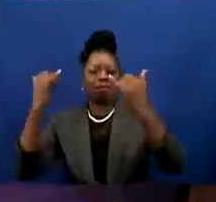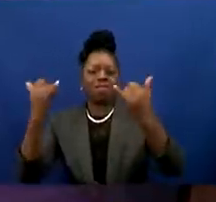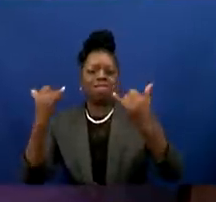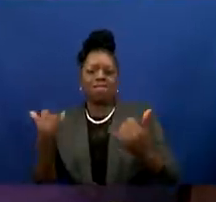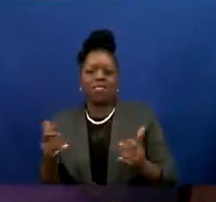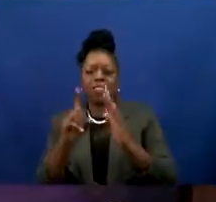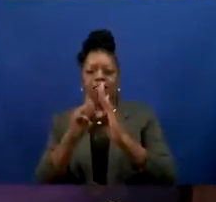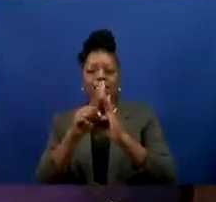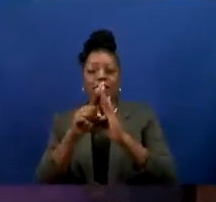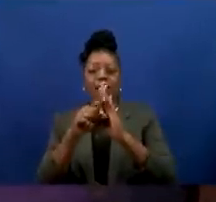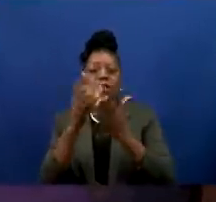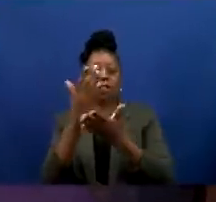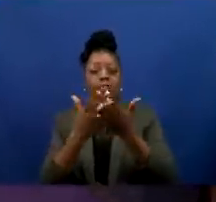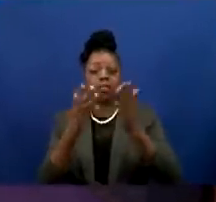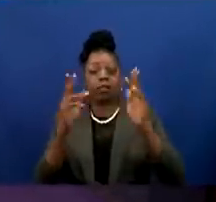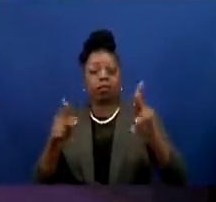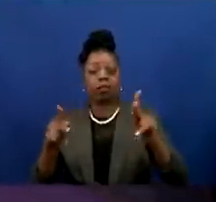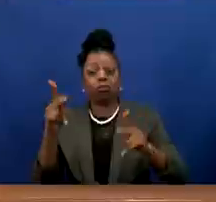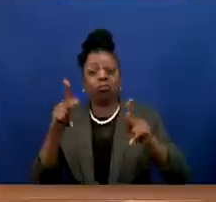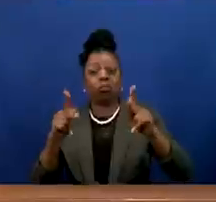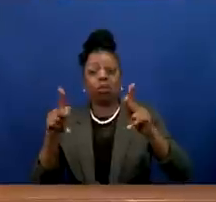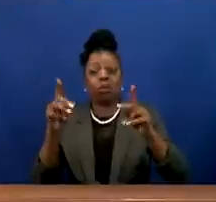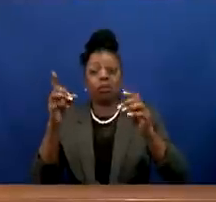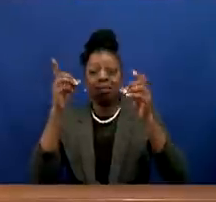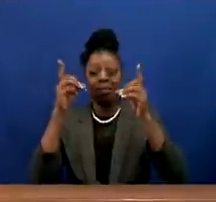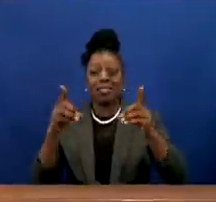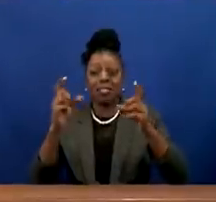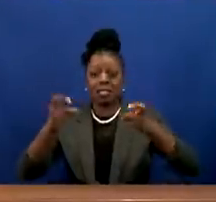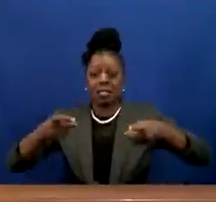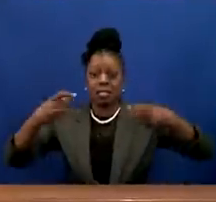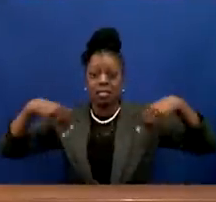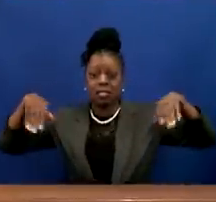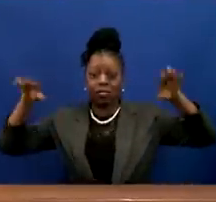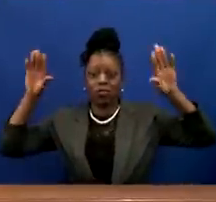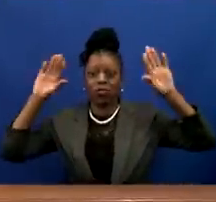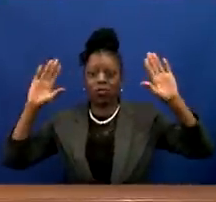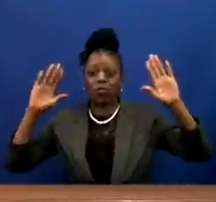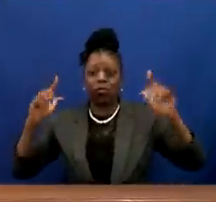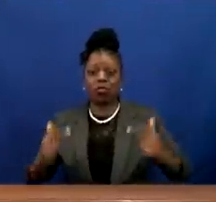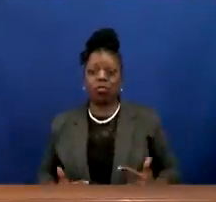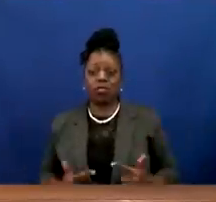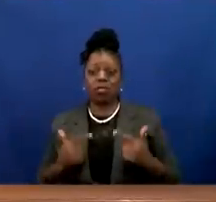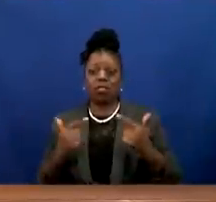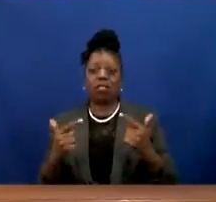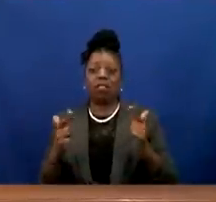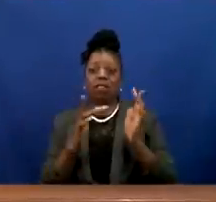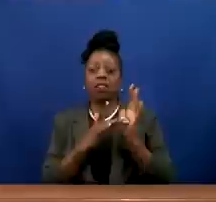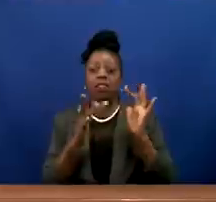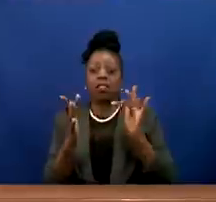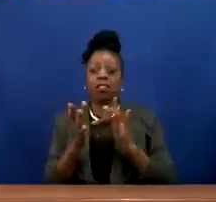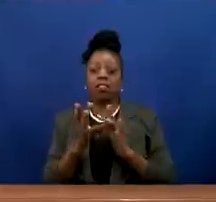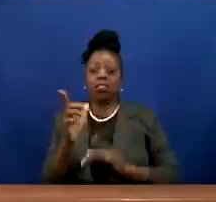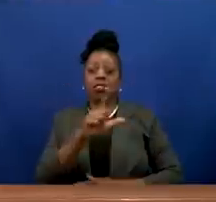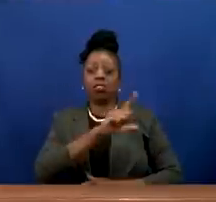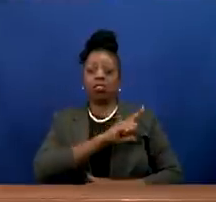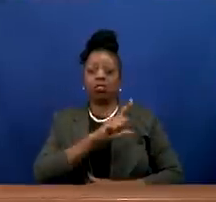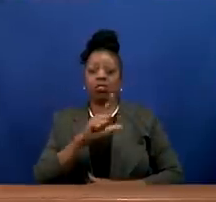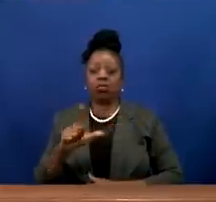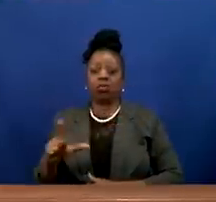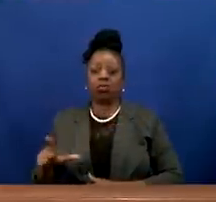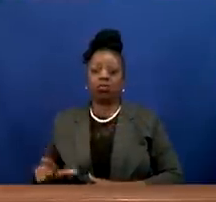May need to give his or her life to the Lord Jesus Christ. Our leaders are coming now to stand with me to extend the privilege of the